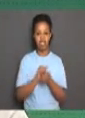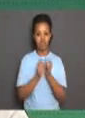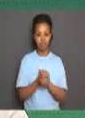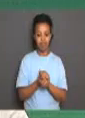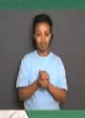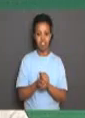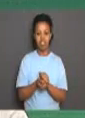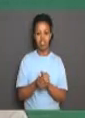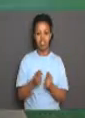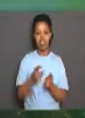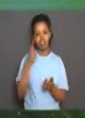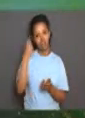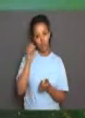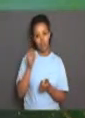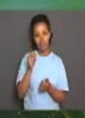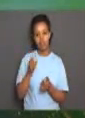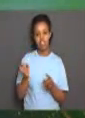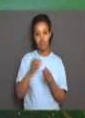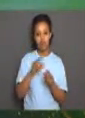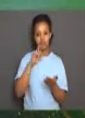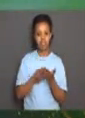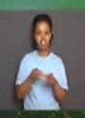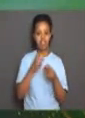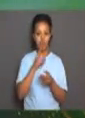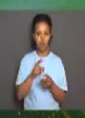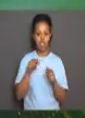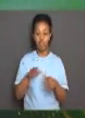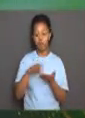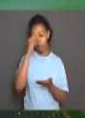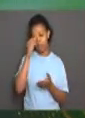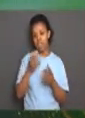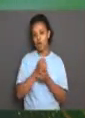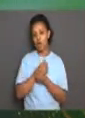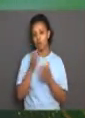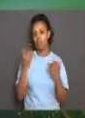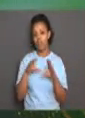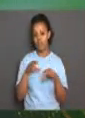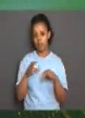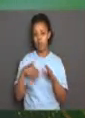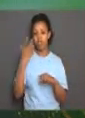theory of evolution. I hope you enjoyed today's lesson, students.